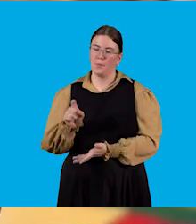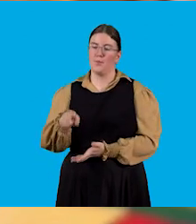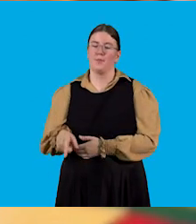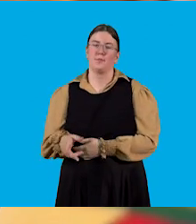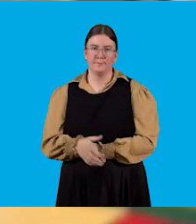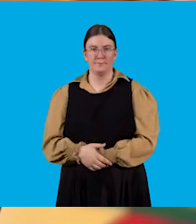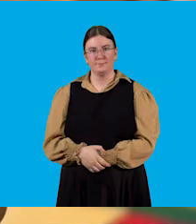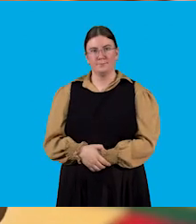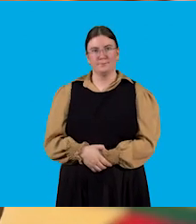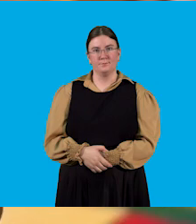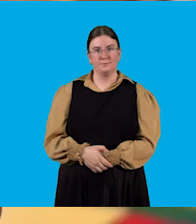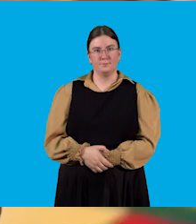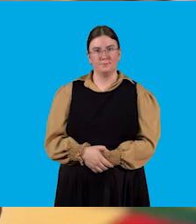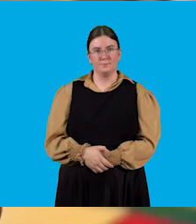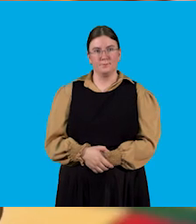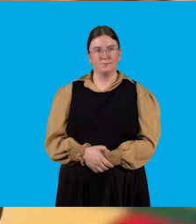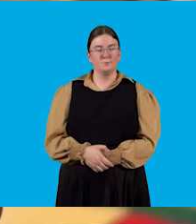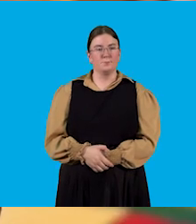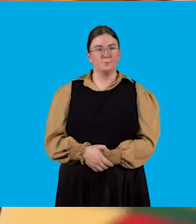it as urine.